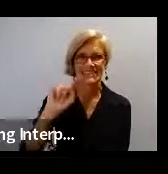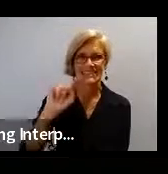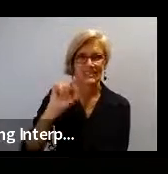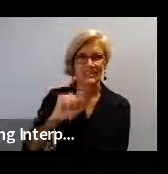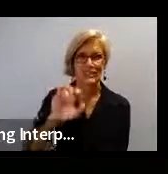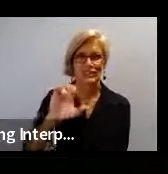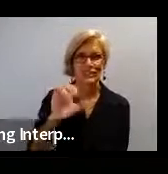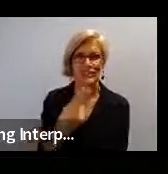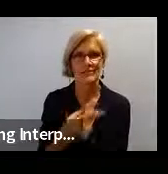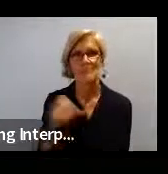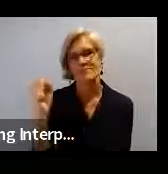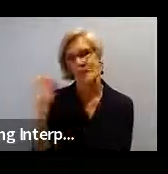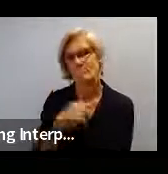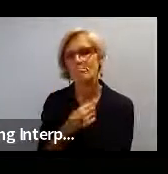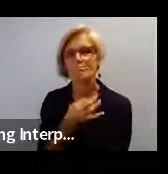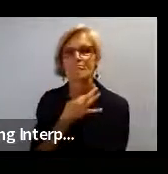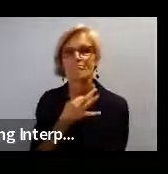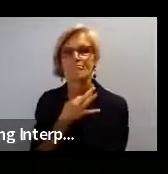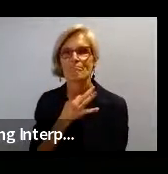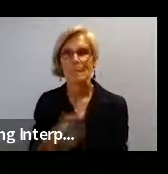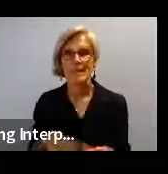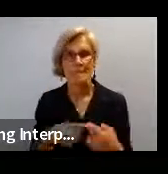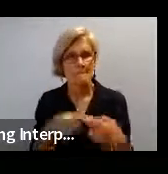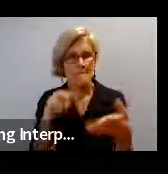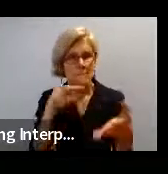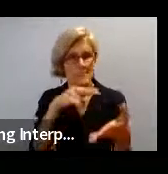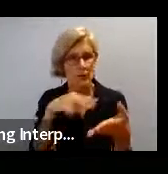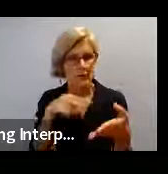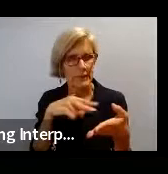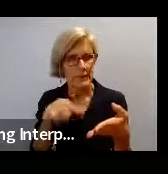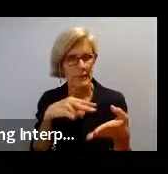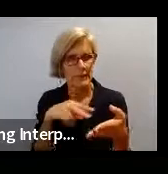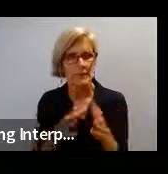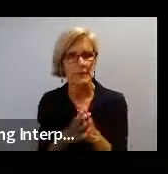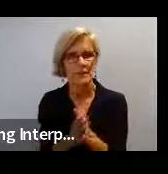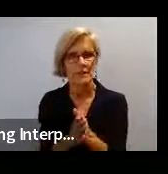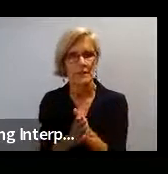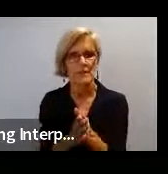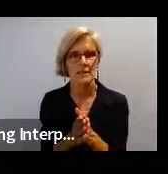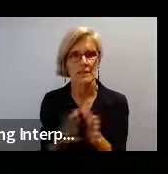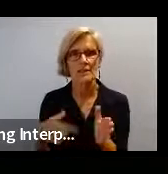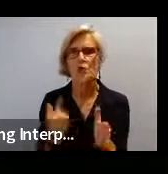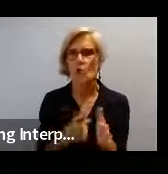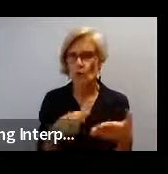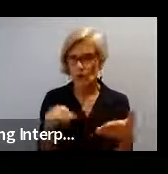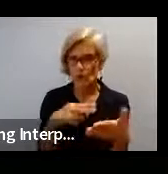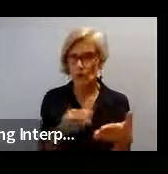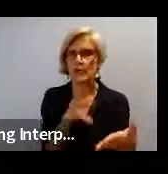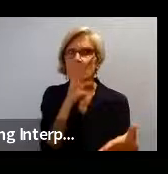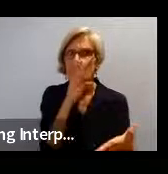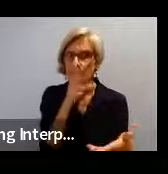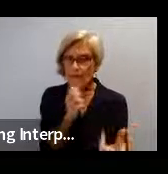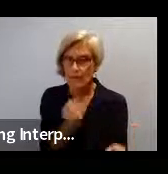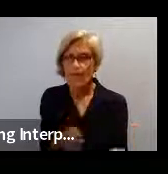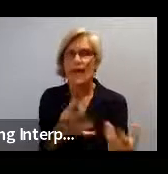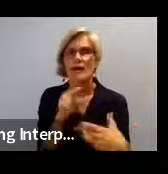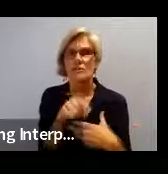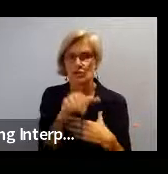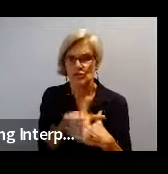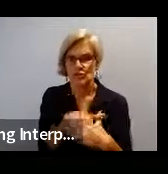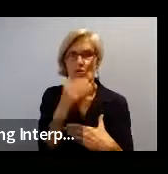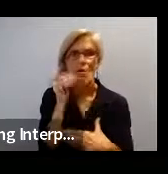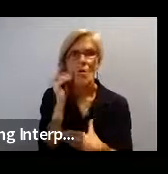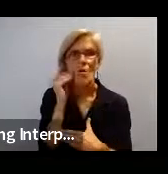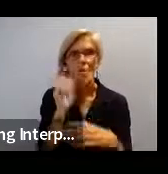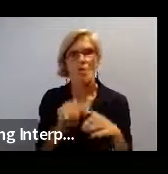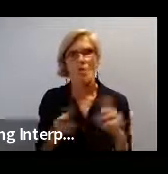Erica. I was just wondering about the reading. We read a lot to him at home, but then you had said that you guys would